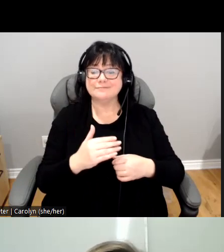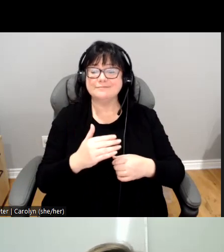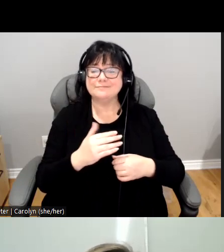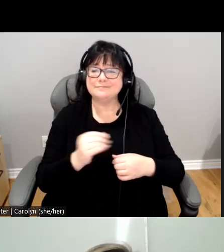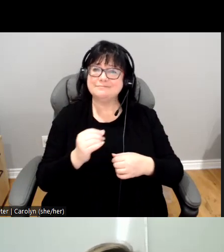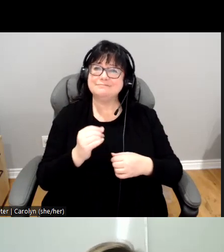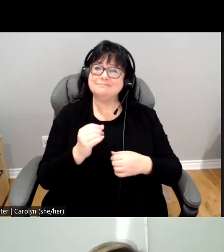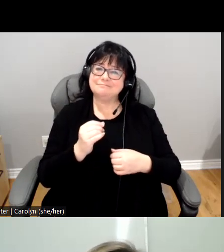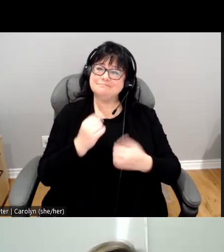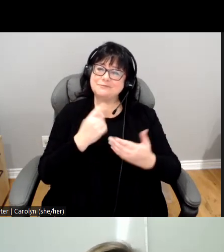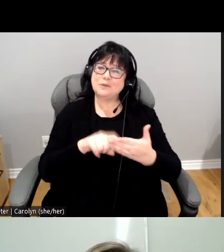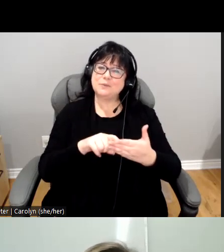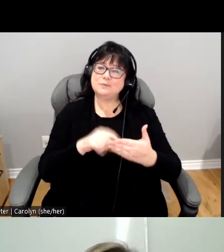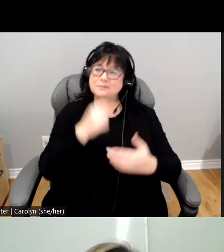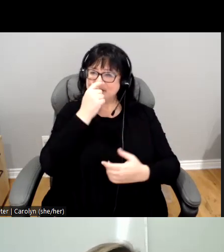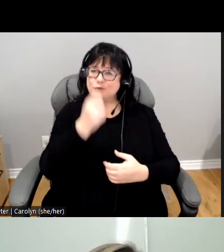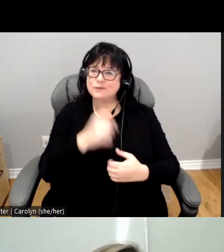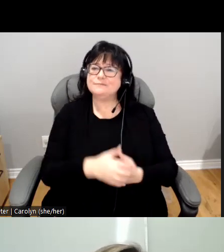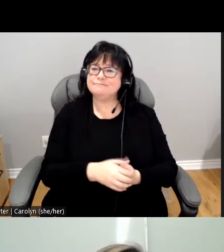observation that they made around that.